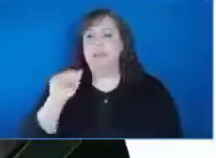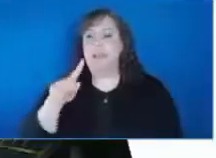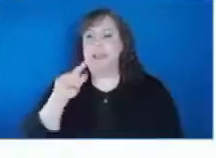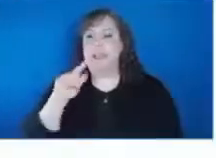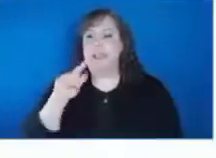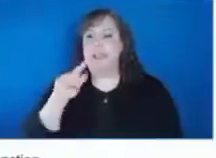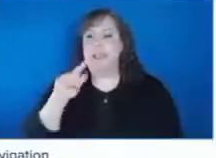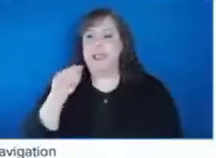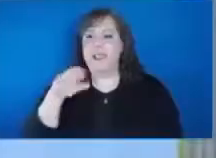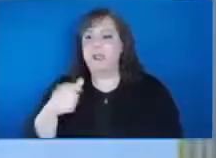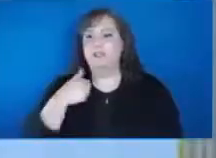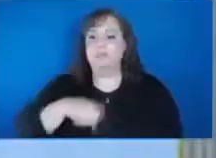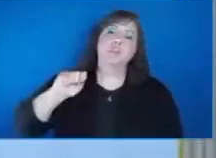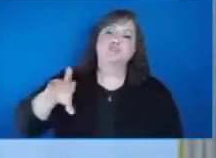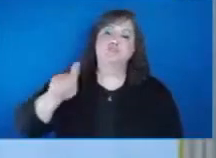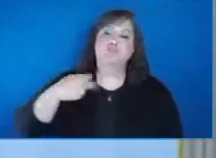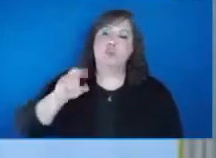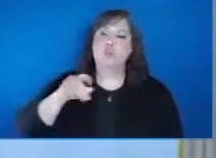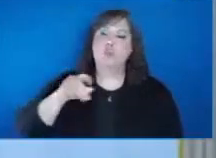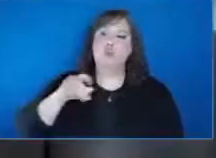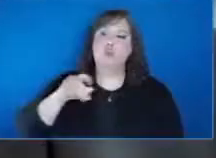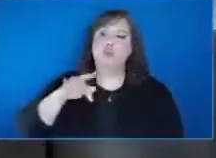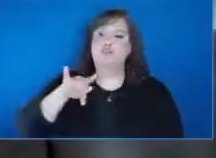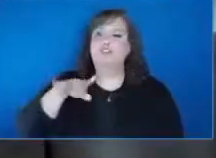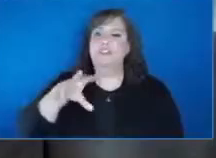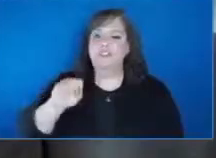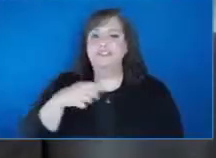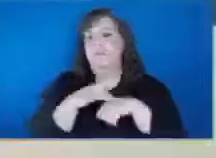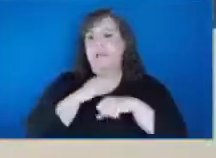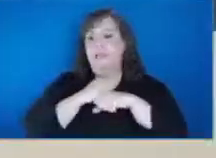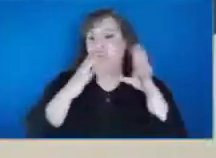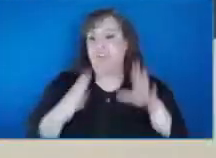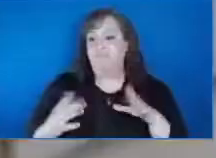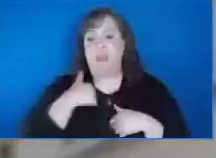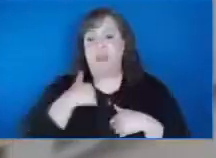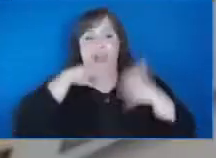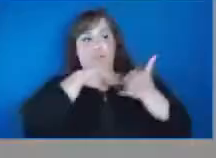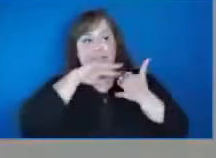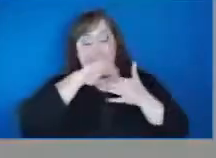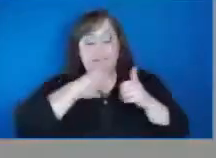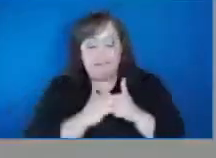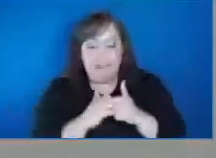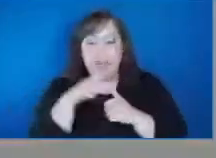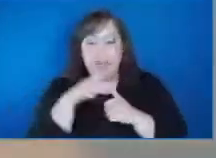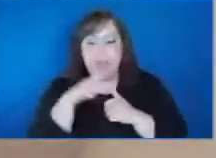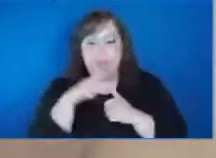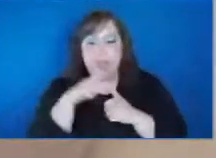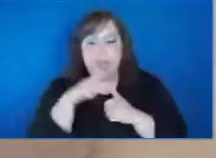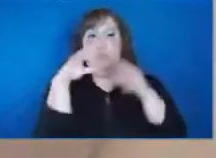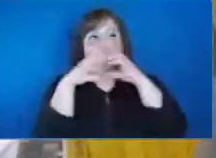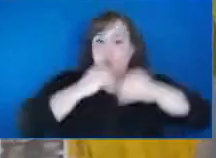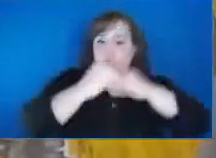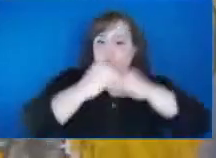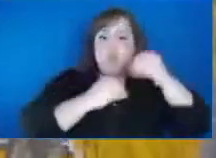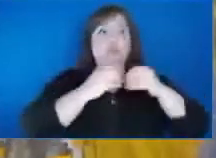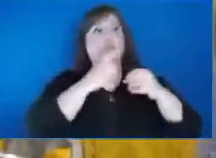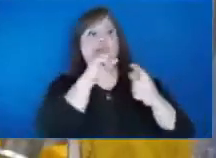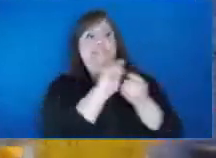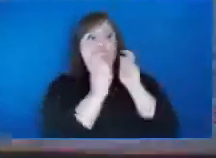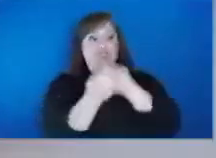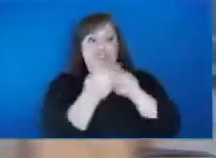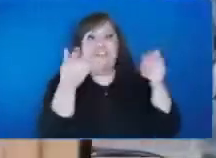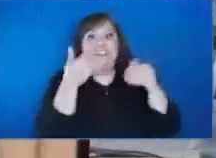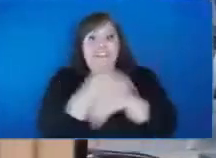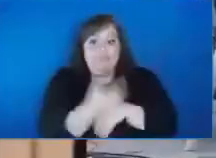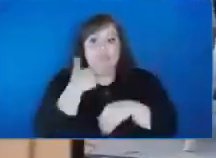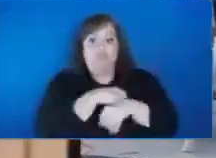of the DART mission. I'm a planetary defender. And I study how the orbits of asteroids change after we hit them with spacecraft. My job was